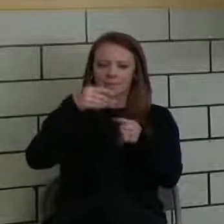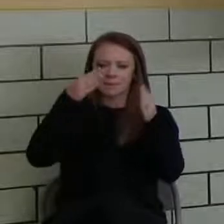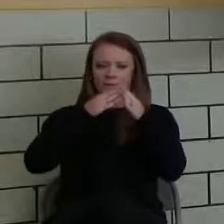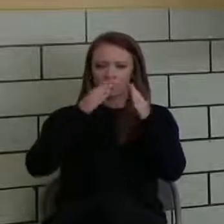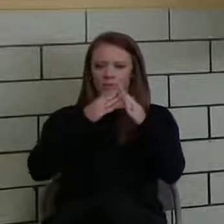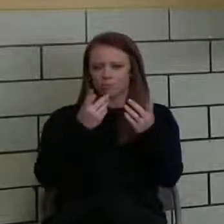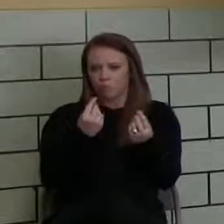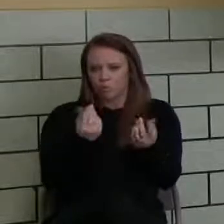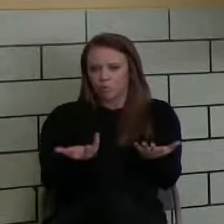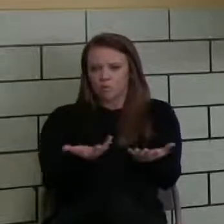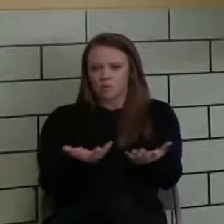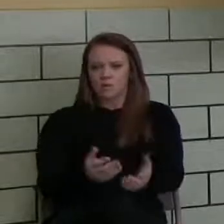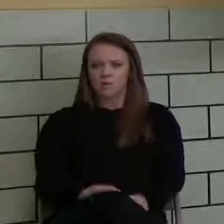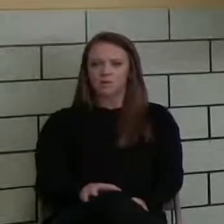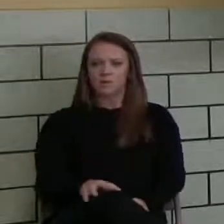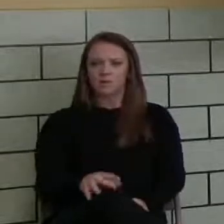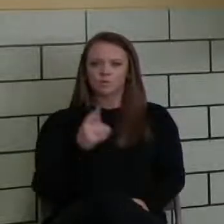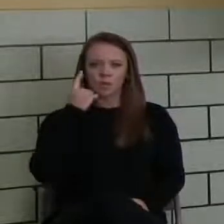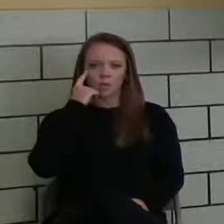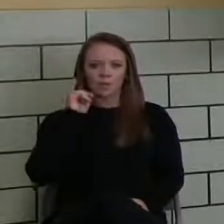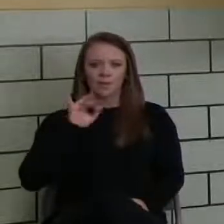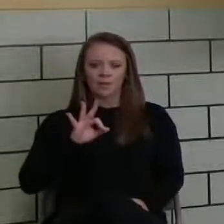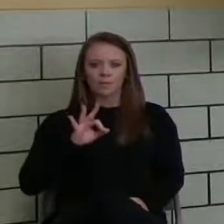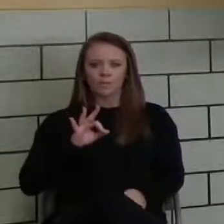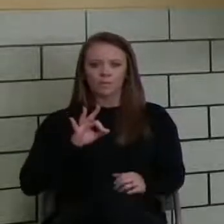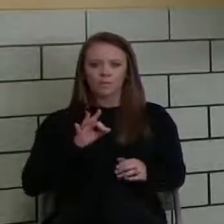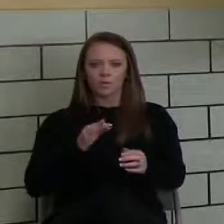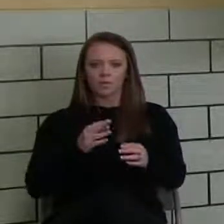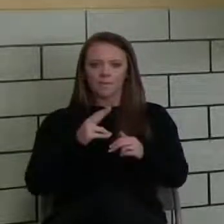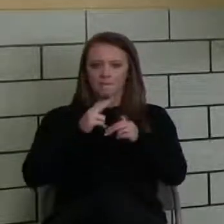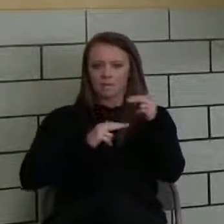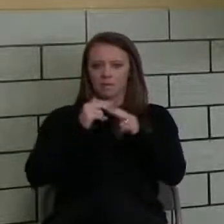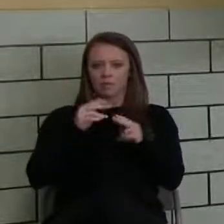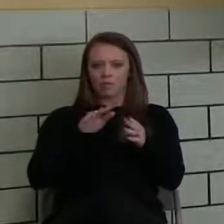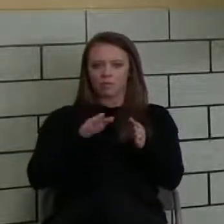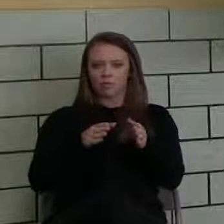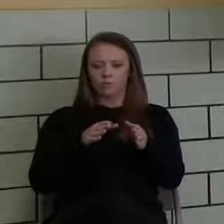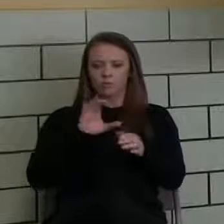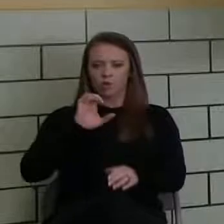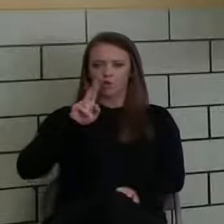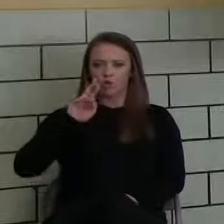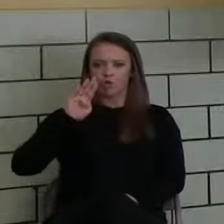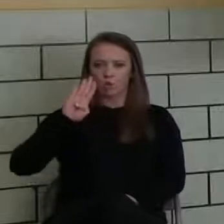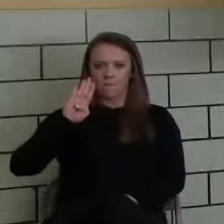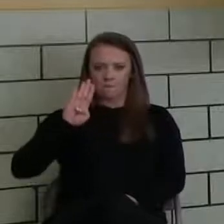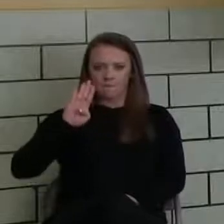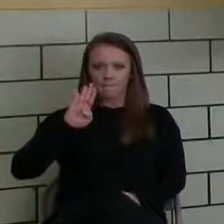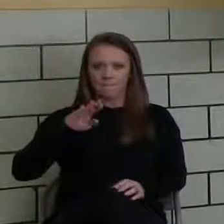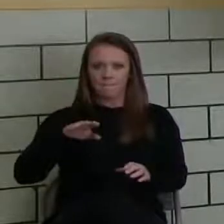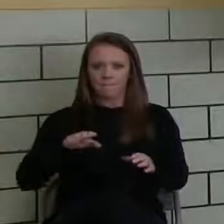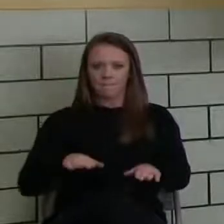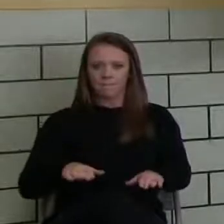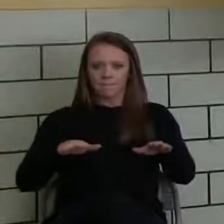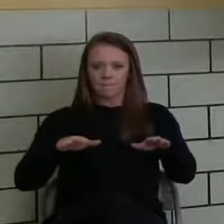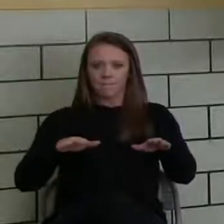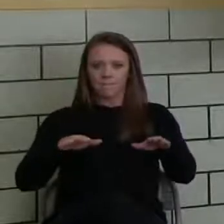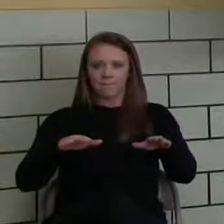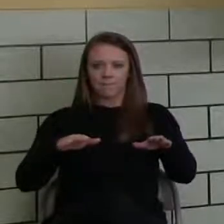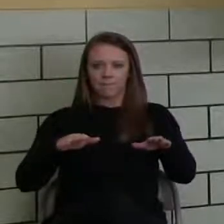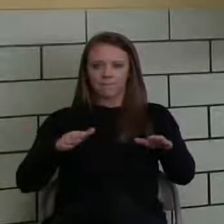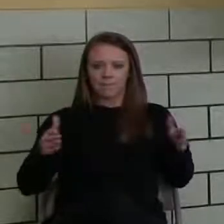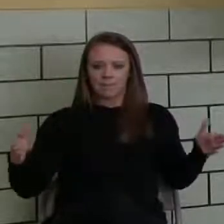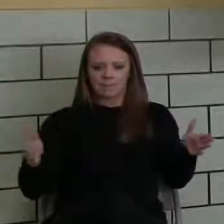glimpse at, if we build out these curb extensions at the intersections, it really shortens the distance of crosswalks, making it a lot